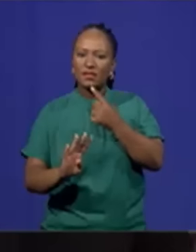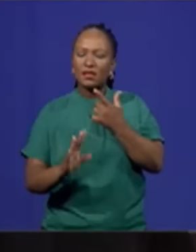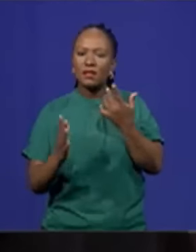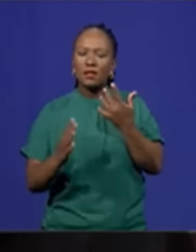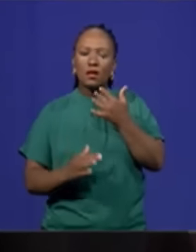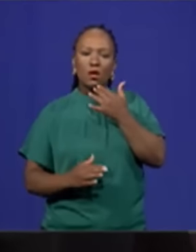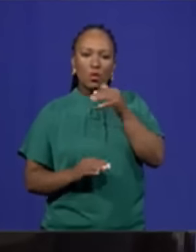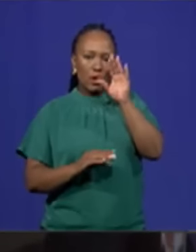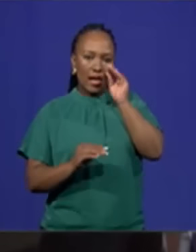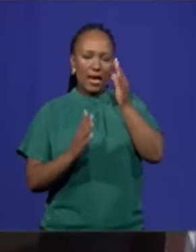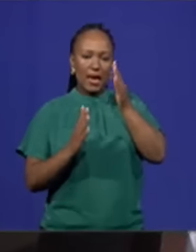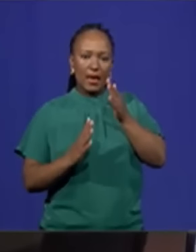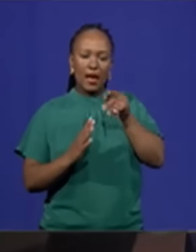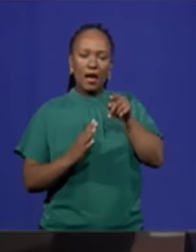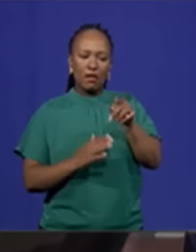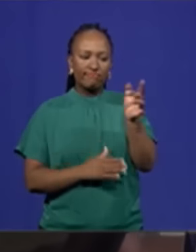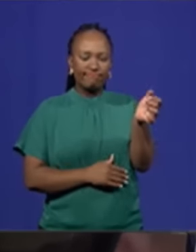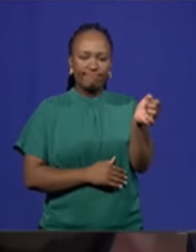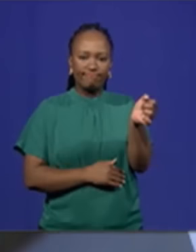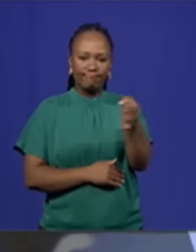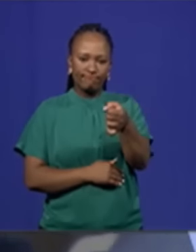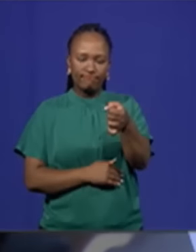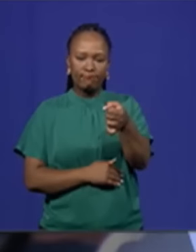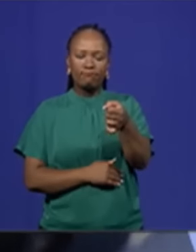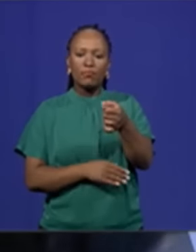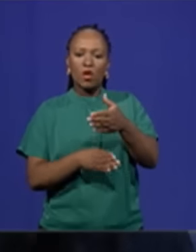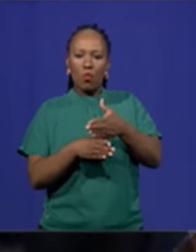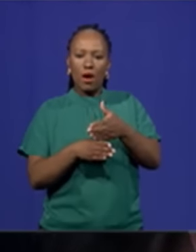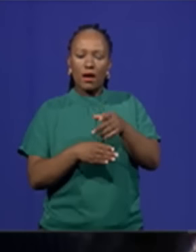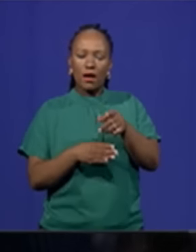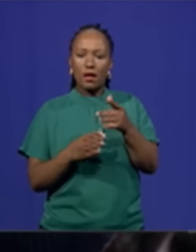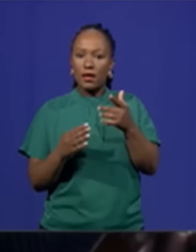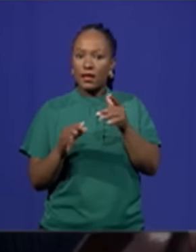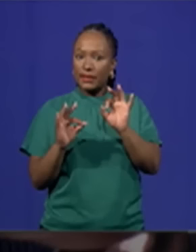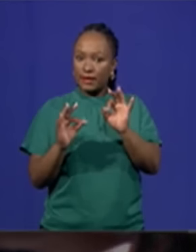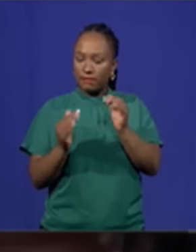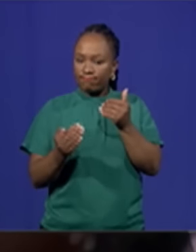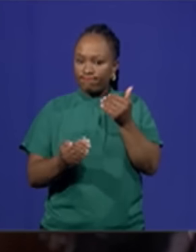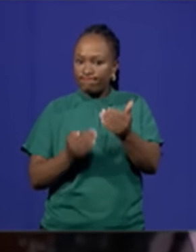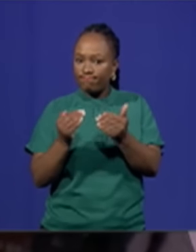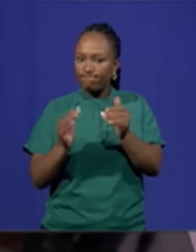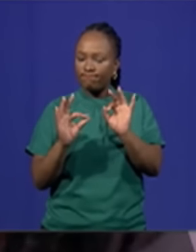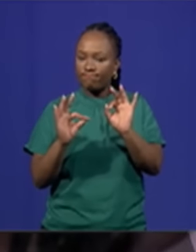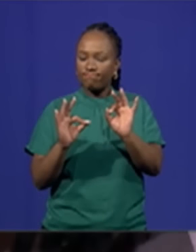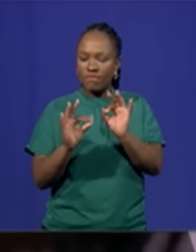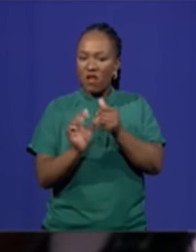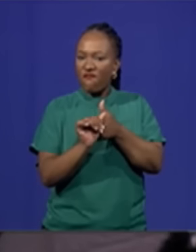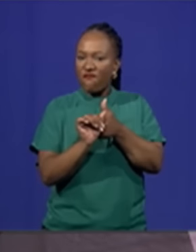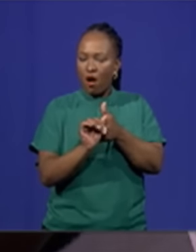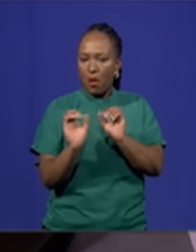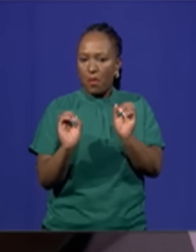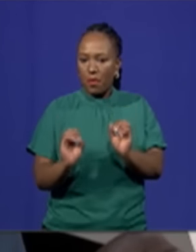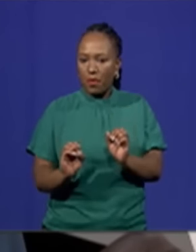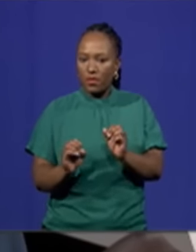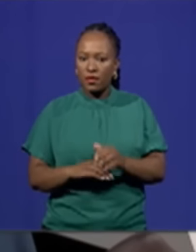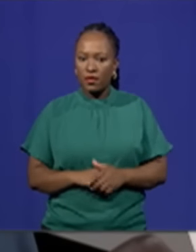ga moithuti yo ithutang mo tirong ka ditatofatso tsa gore tsamaiso e maleba ga ya sala morago. So